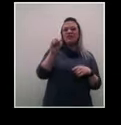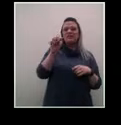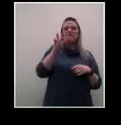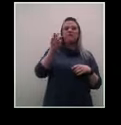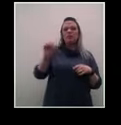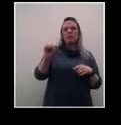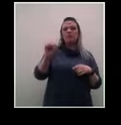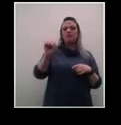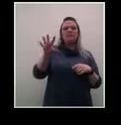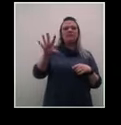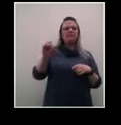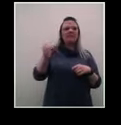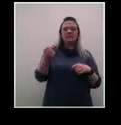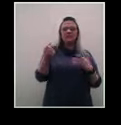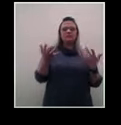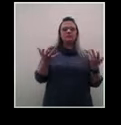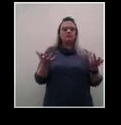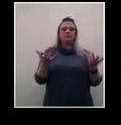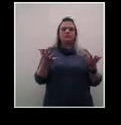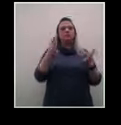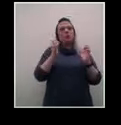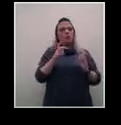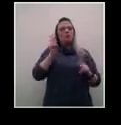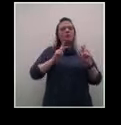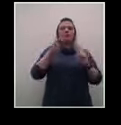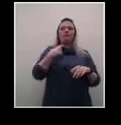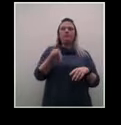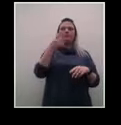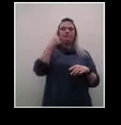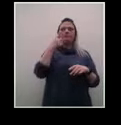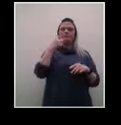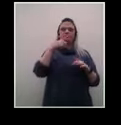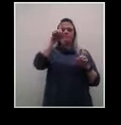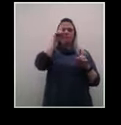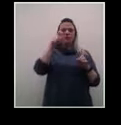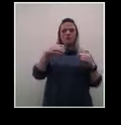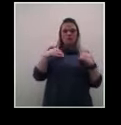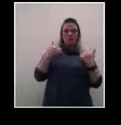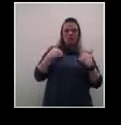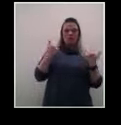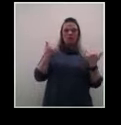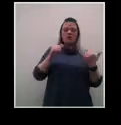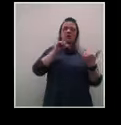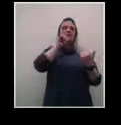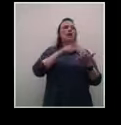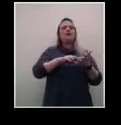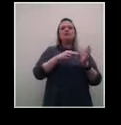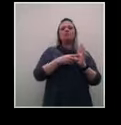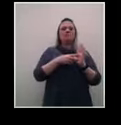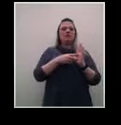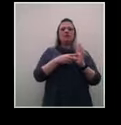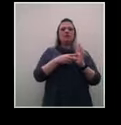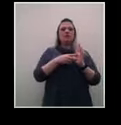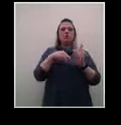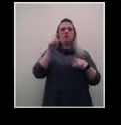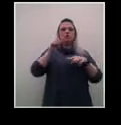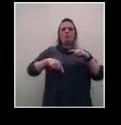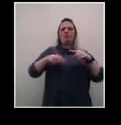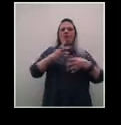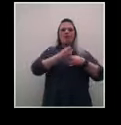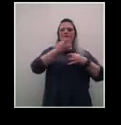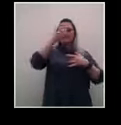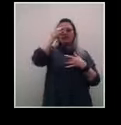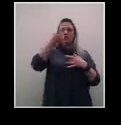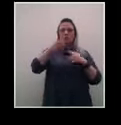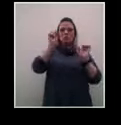and in their 50s. So we want people to understand that just because you're young doesn't mean that you are invulnerable to this. You